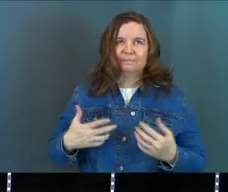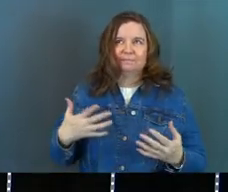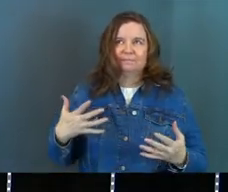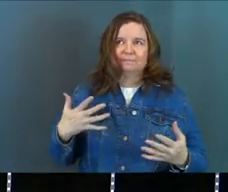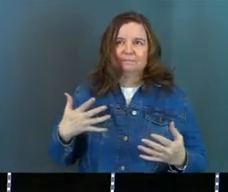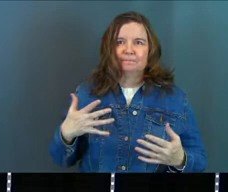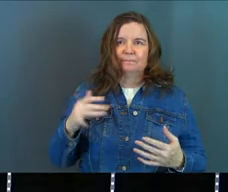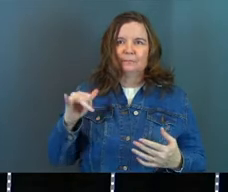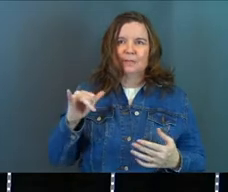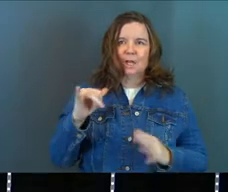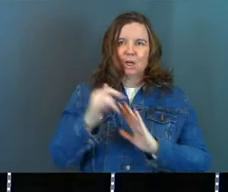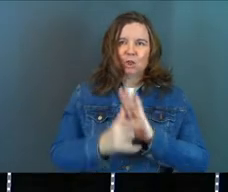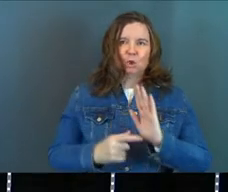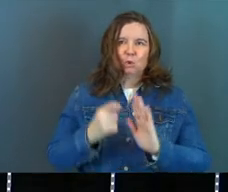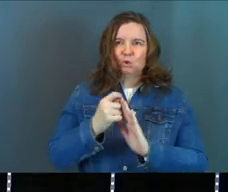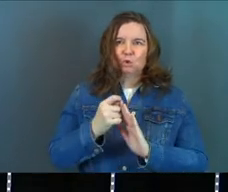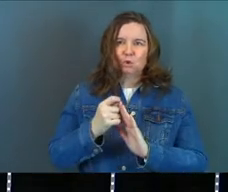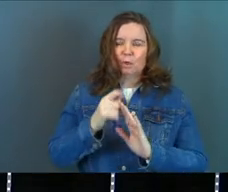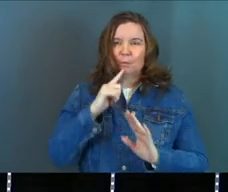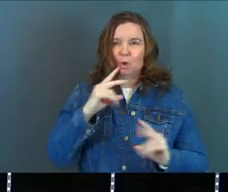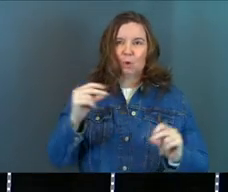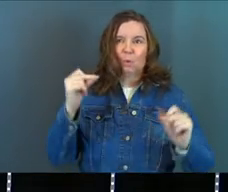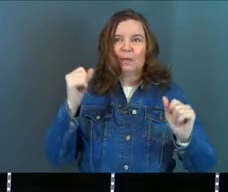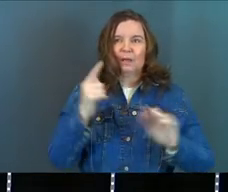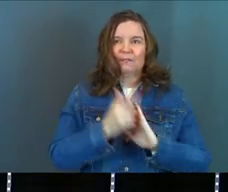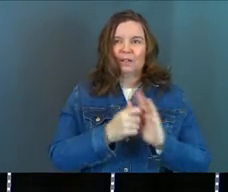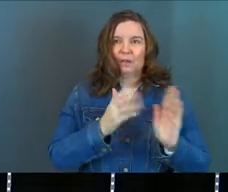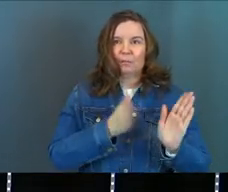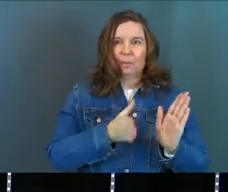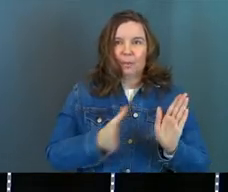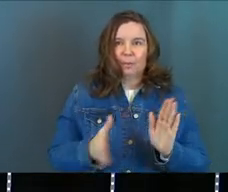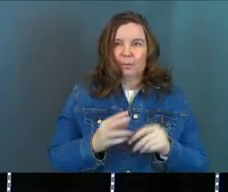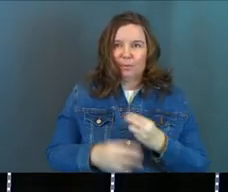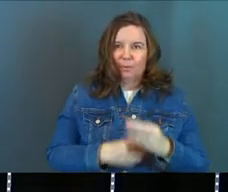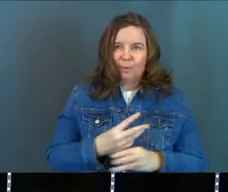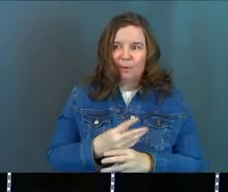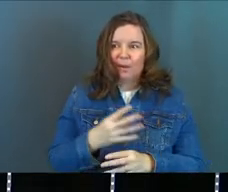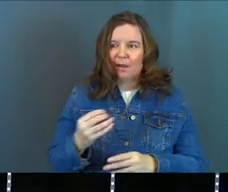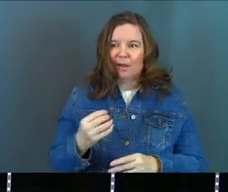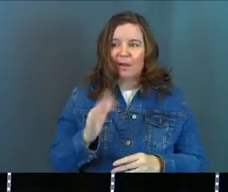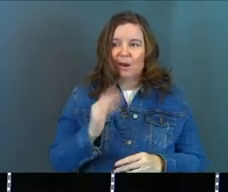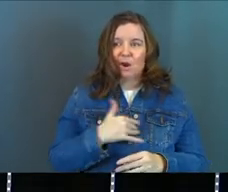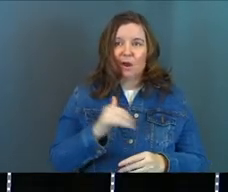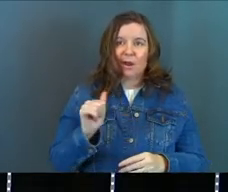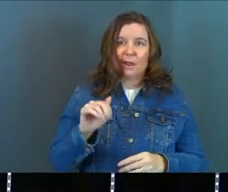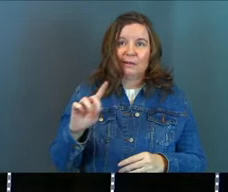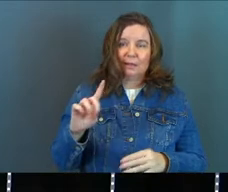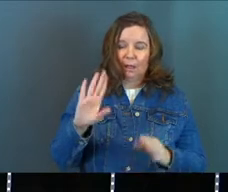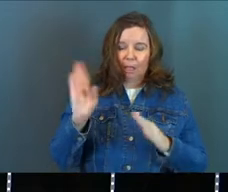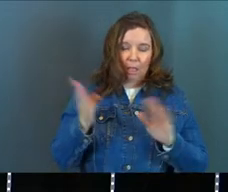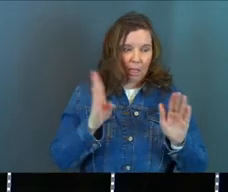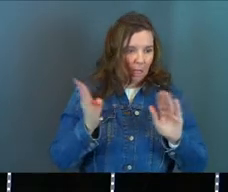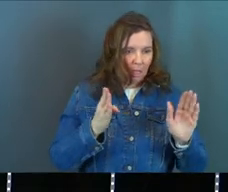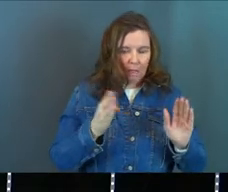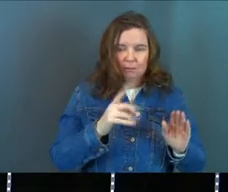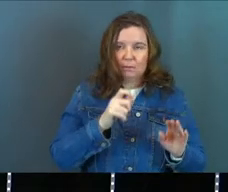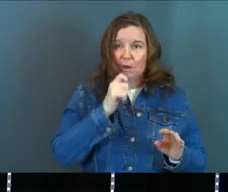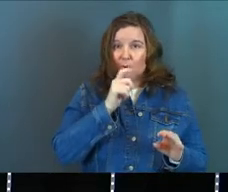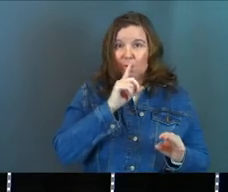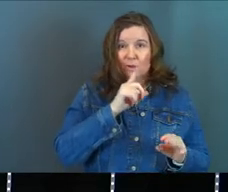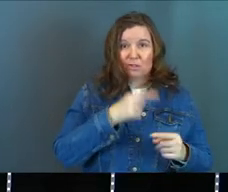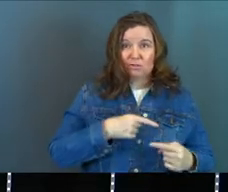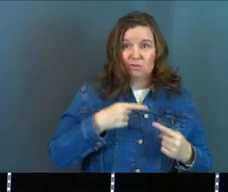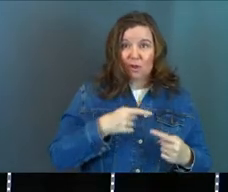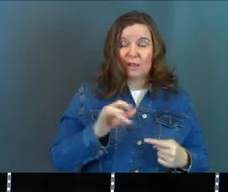a YouTube, you know, super quick video kind of a world, and our ADD attention spans are